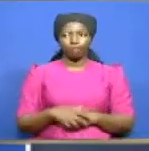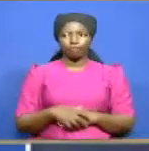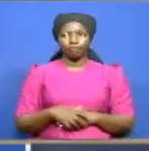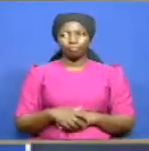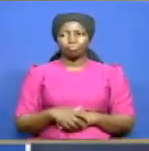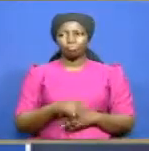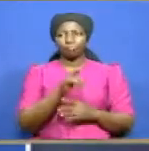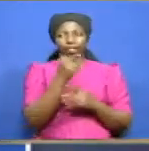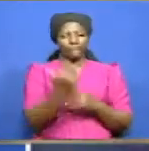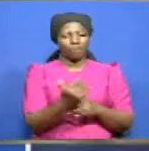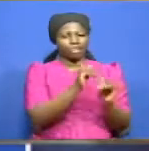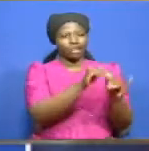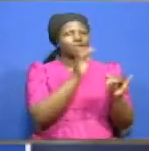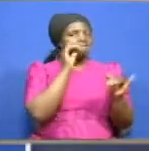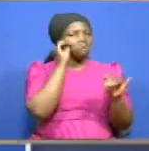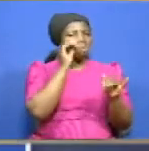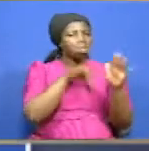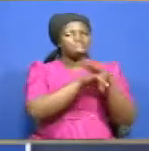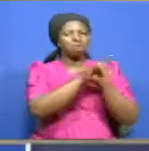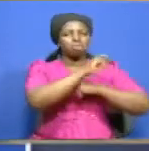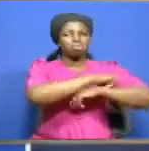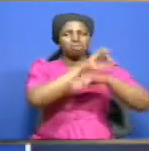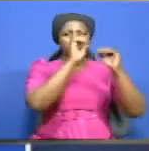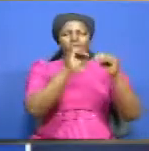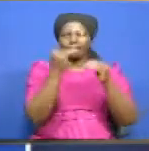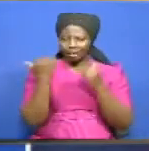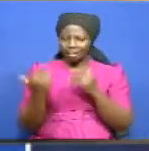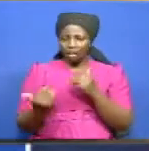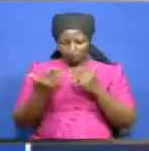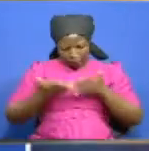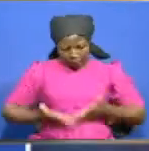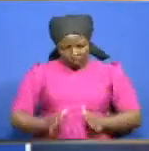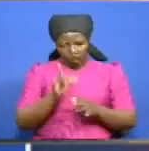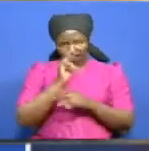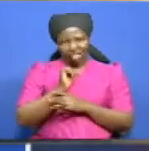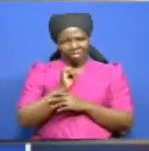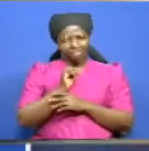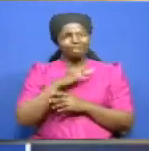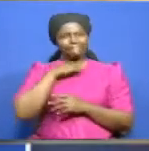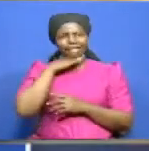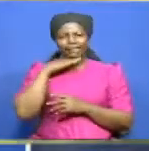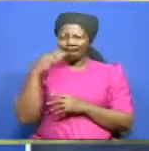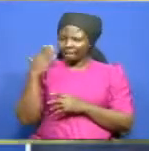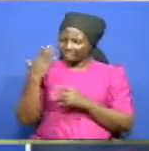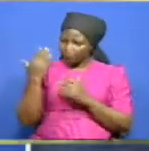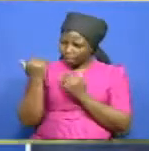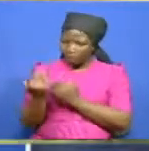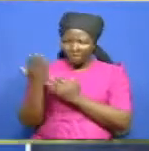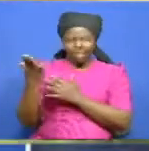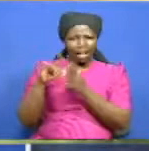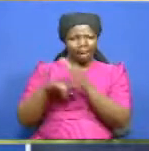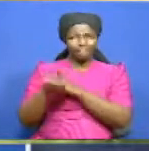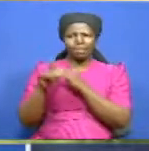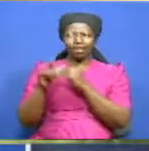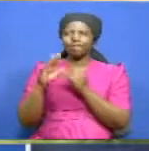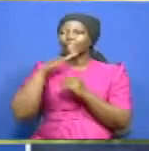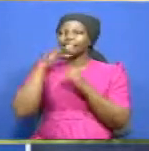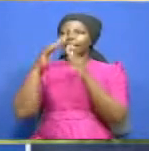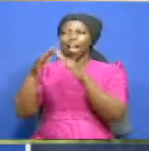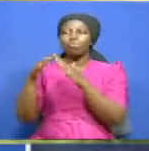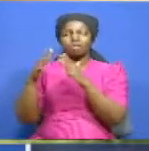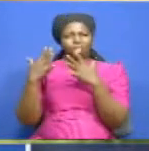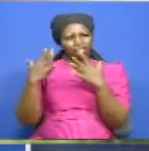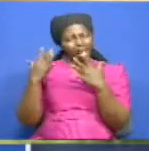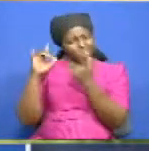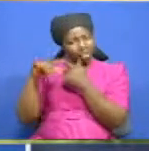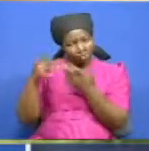kuenda shule, mtoto alijifungua. Maiti yako akumojari mpaka saa hii. Mimi ningetaka ashikwe na